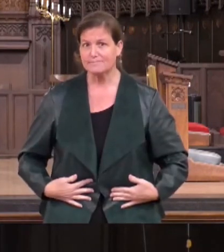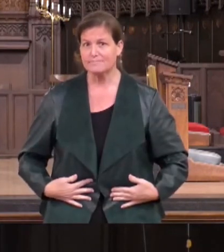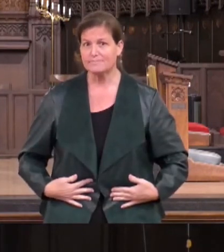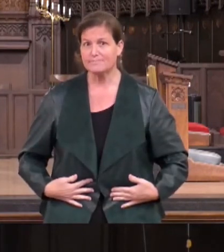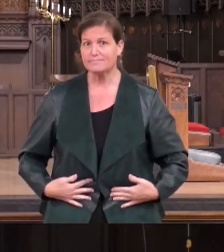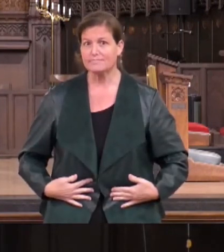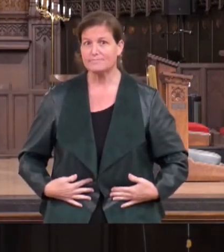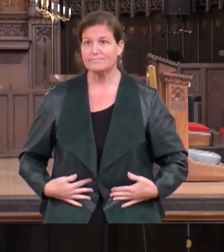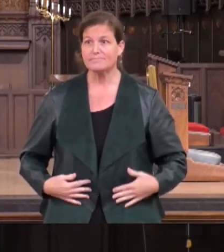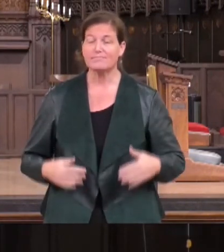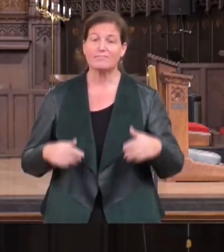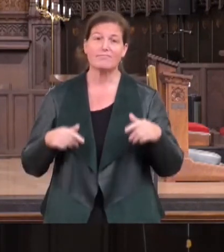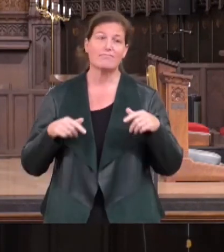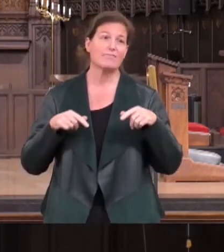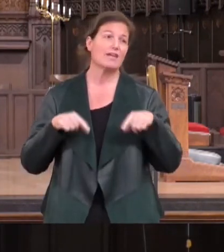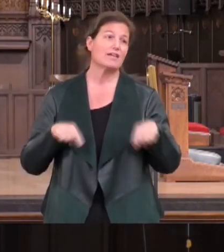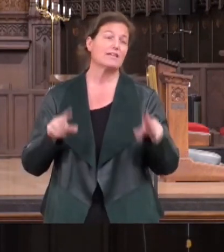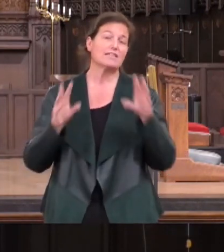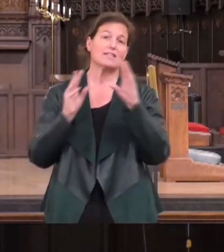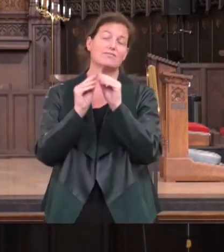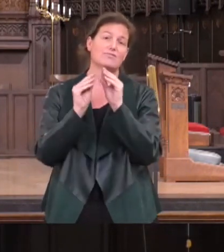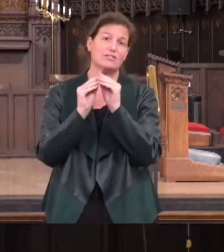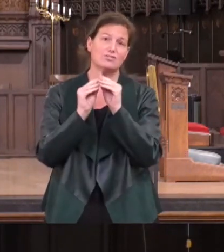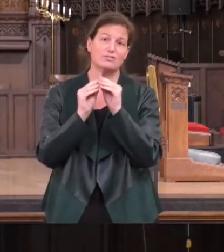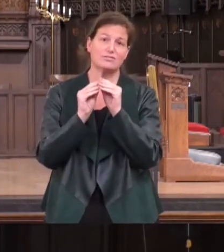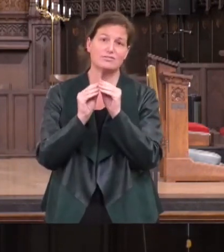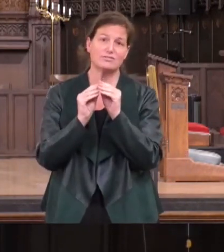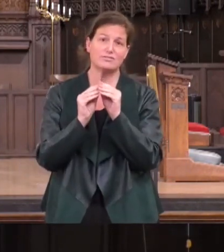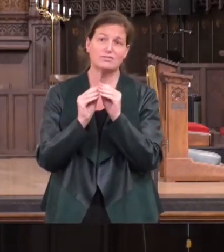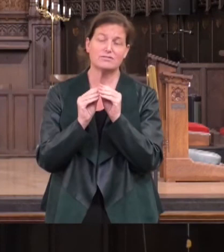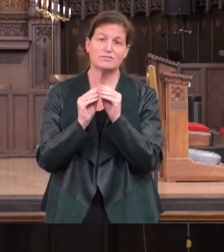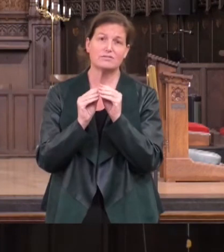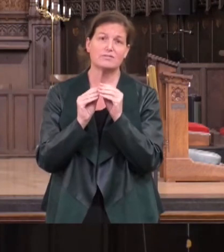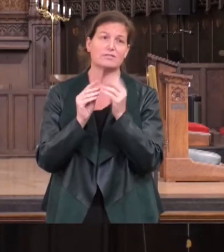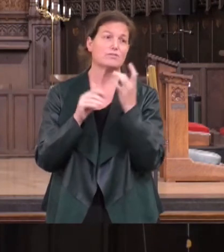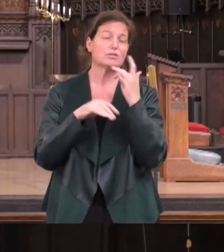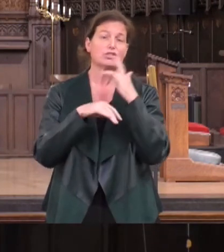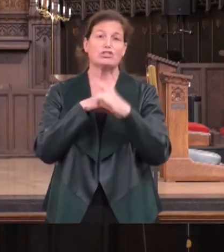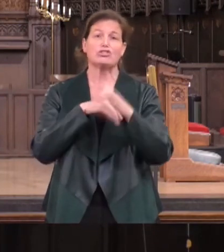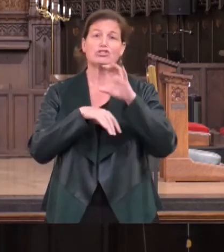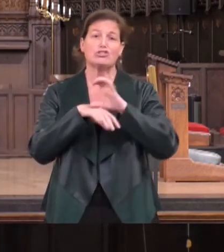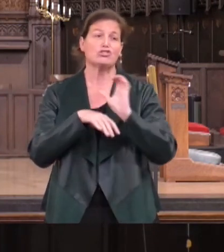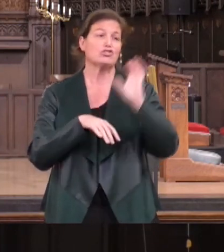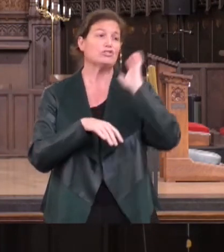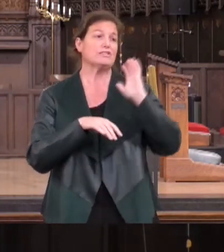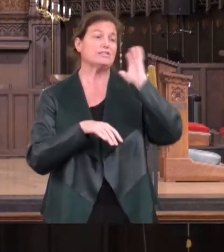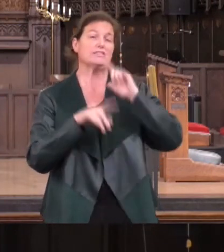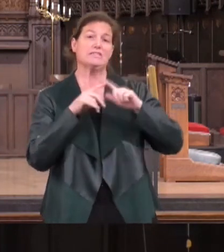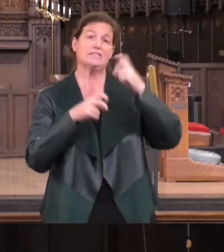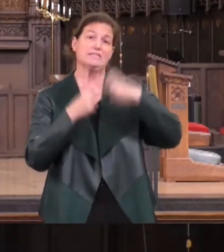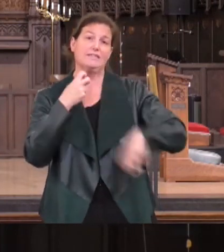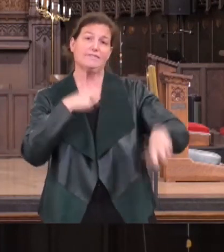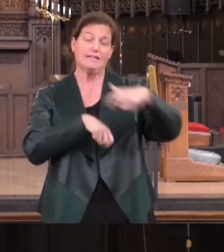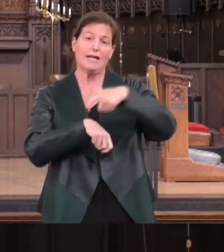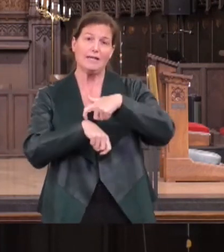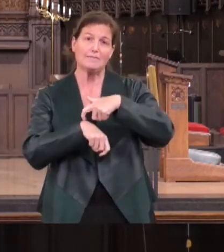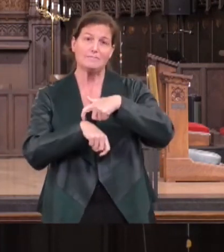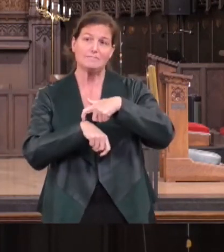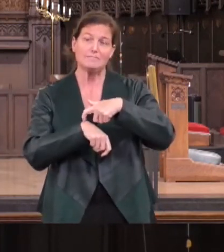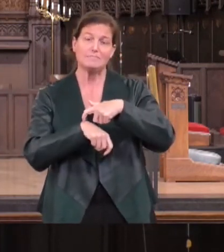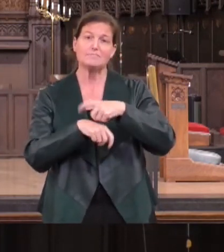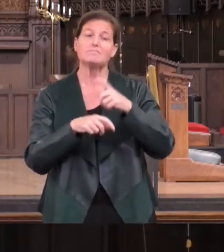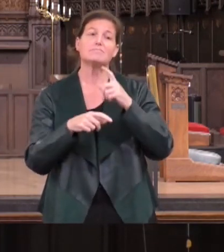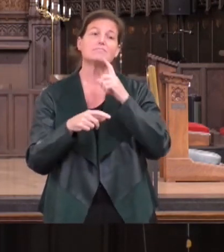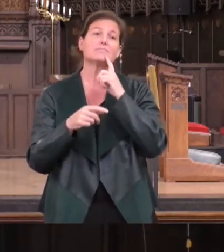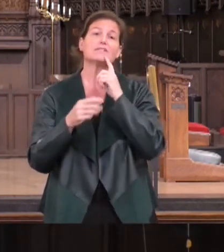I'll end this convention address with one more saint and what the early church did in tough times. It's at the end